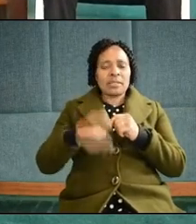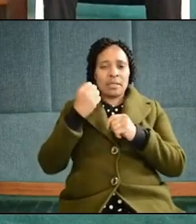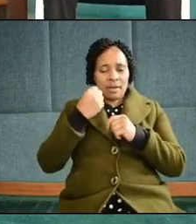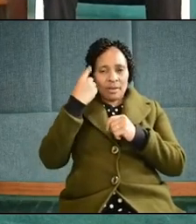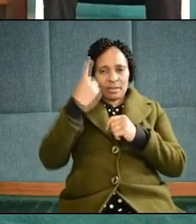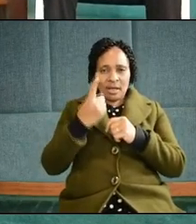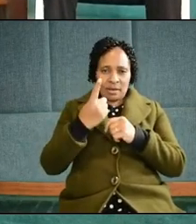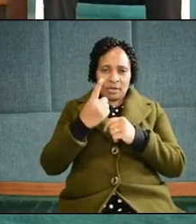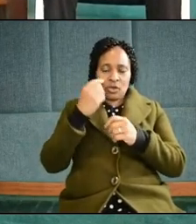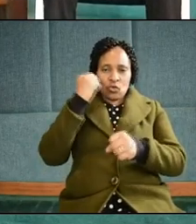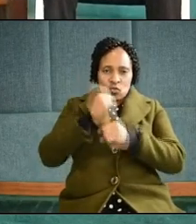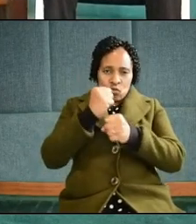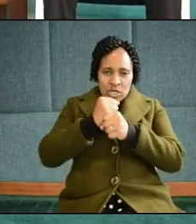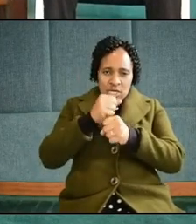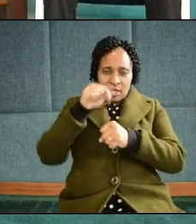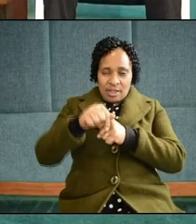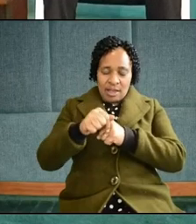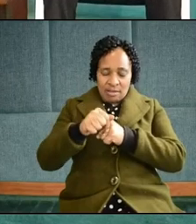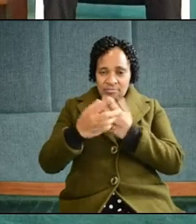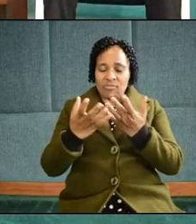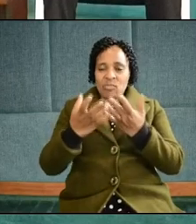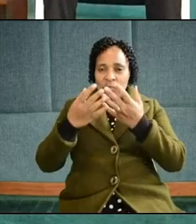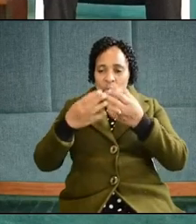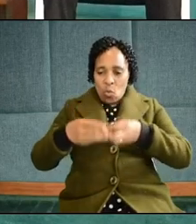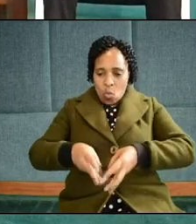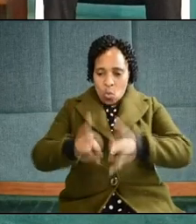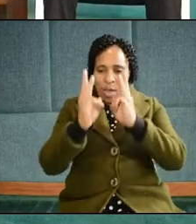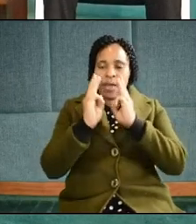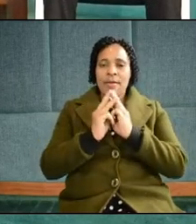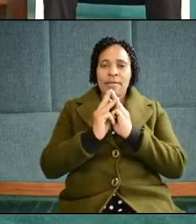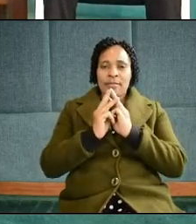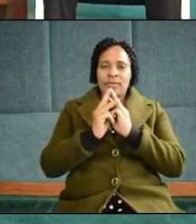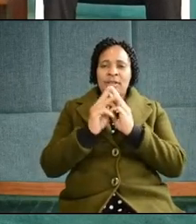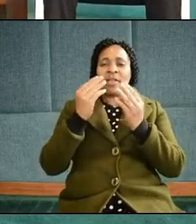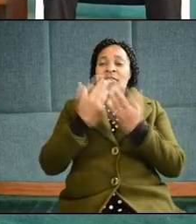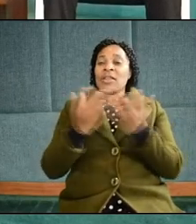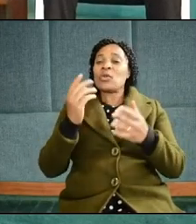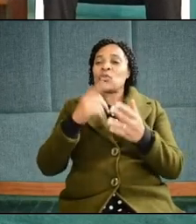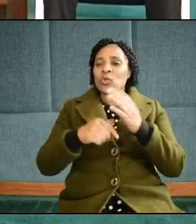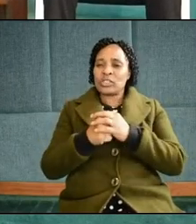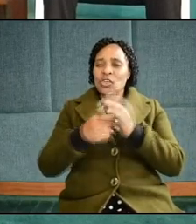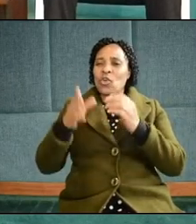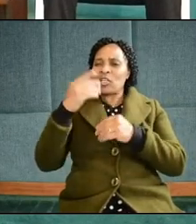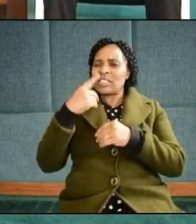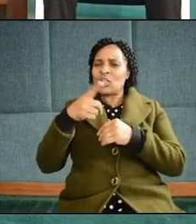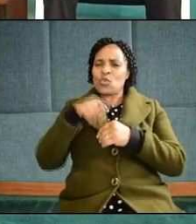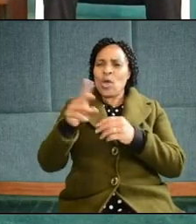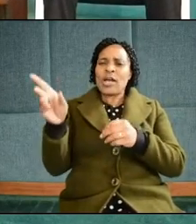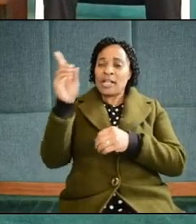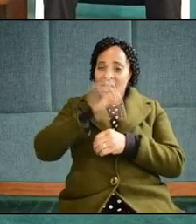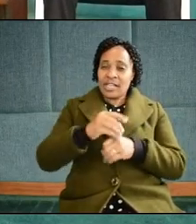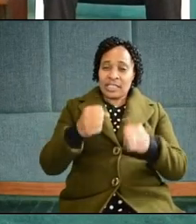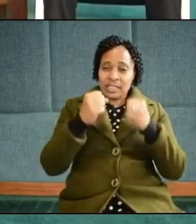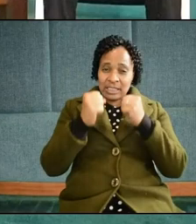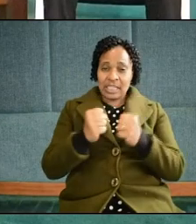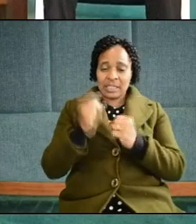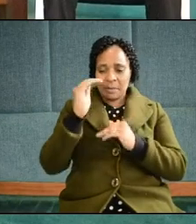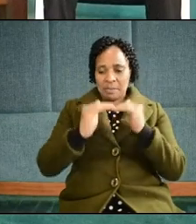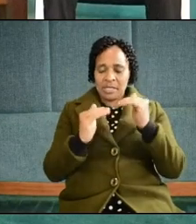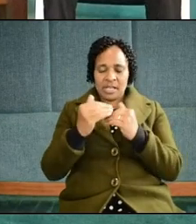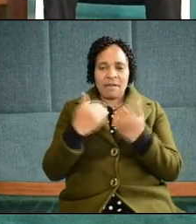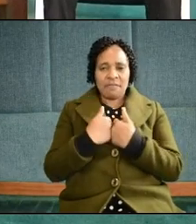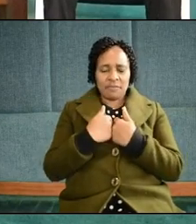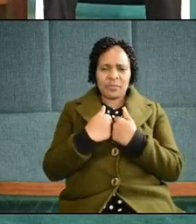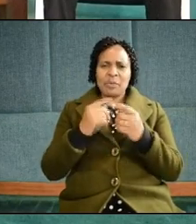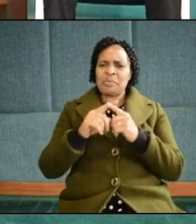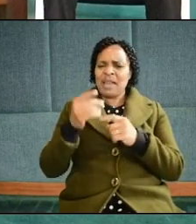understand by doing the doctrine. Yeah. And the thing is, God says, as your day, your strength shall be in measure. Mm. And